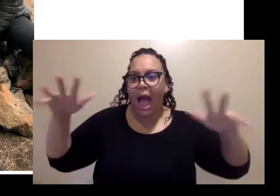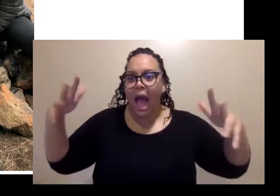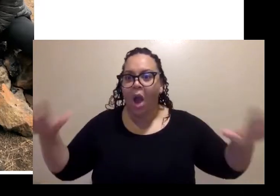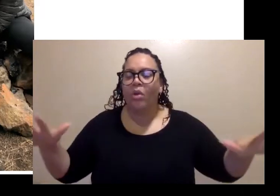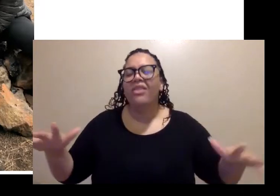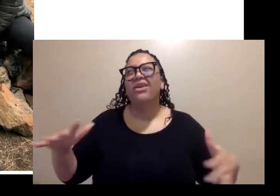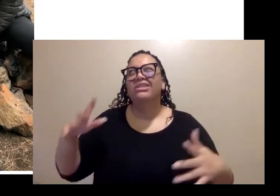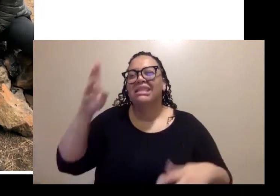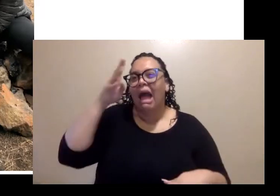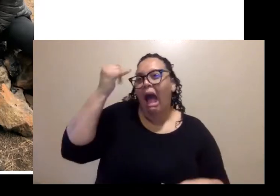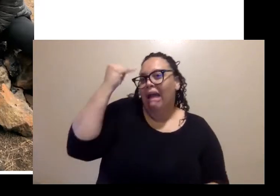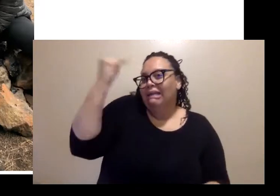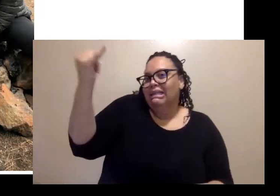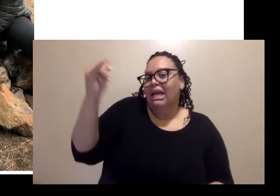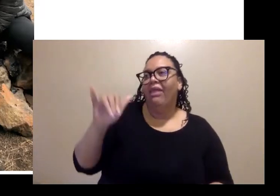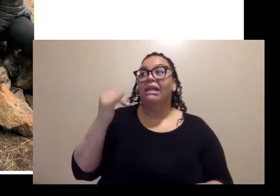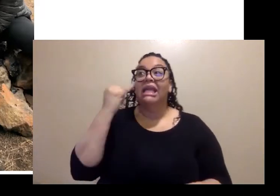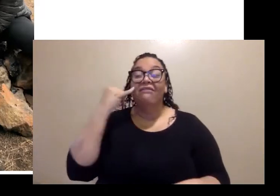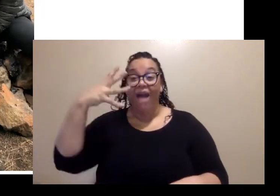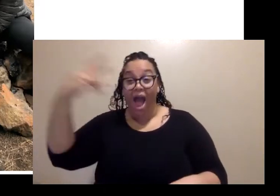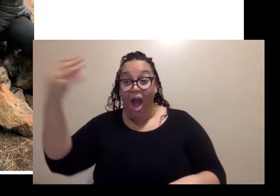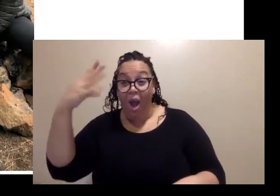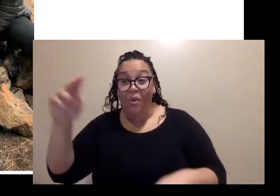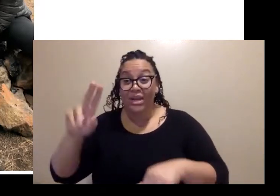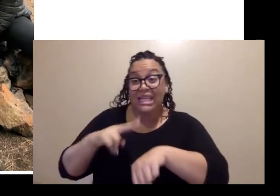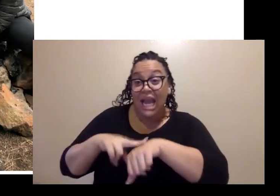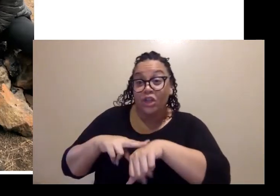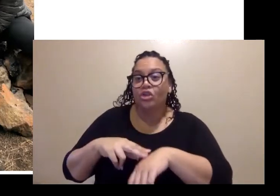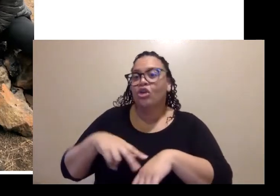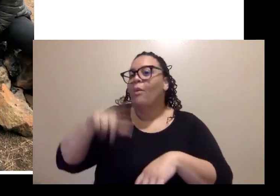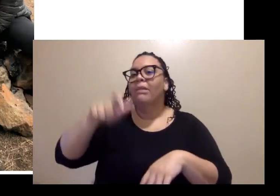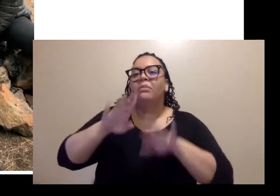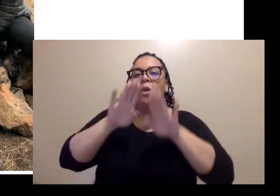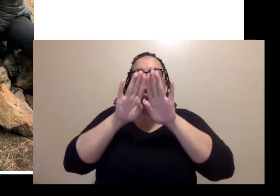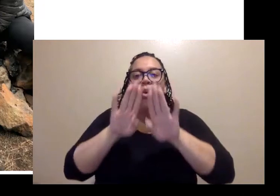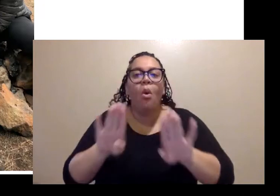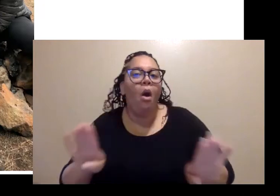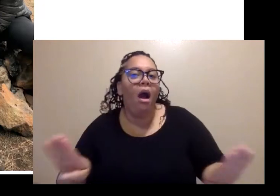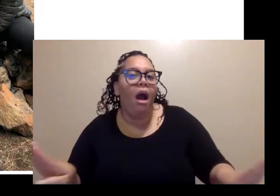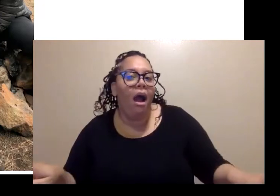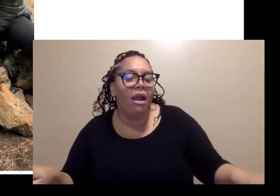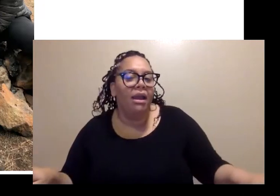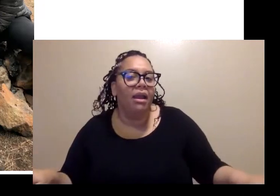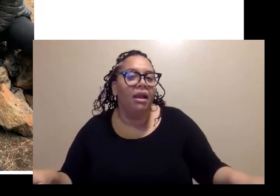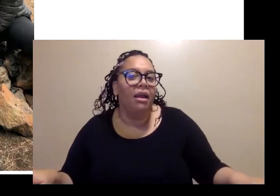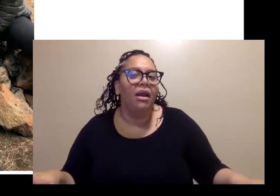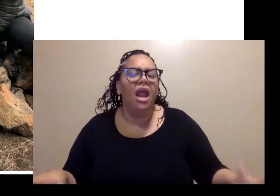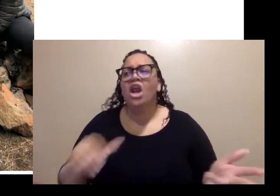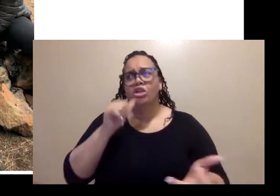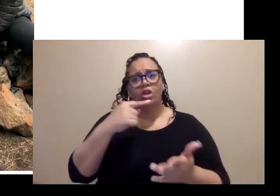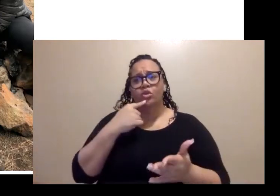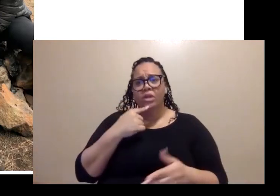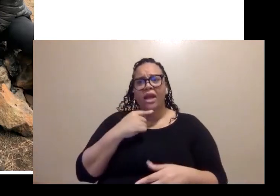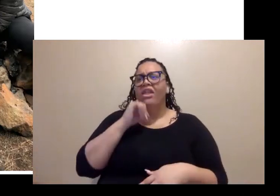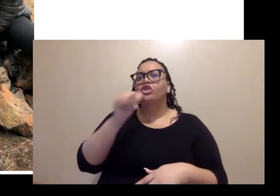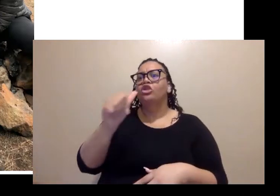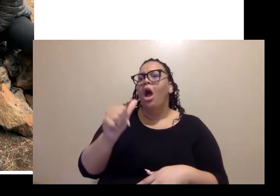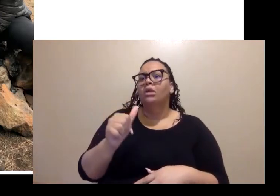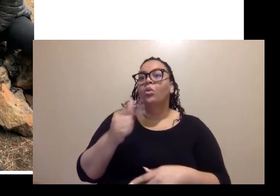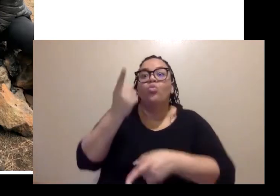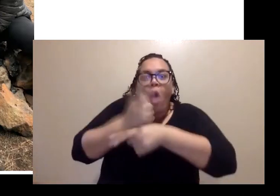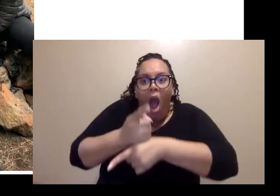that there needs to be this complete quietness. And that's not saying that that doesn't help and there aren't appropriate times for